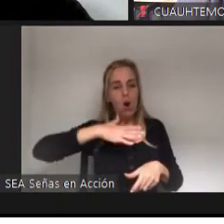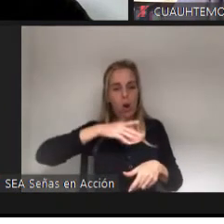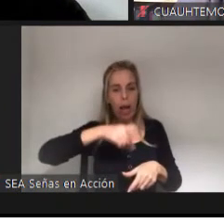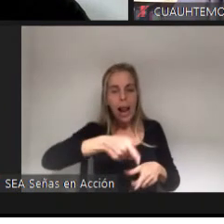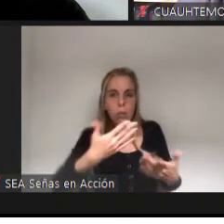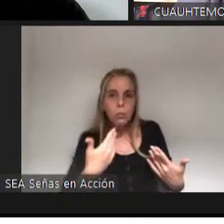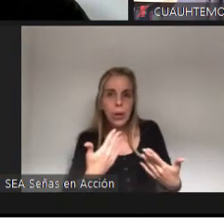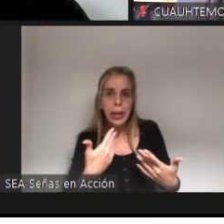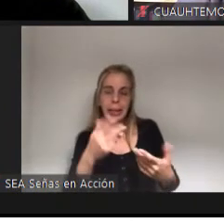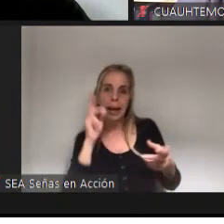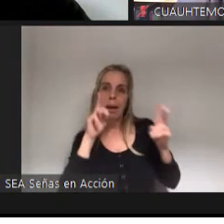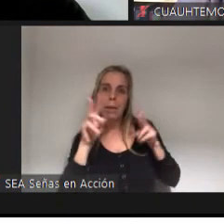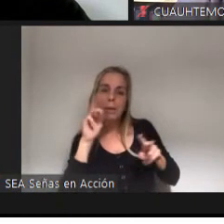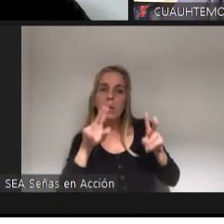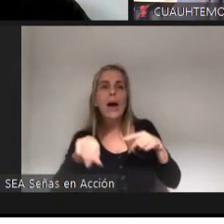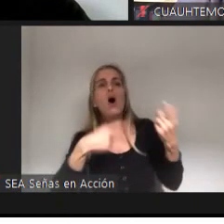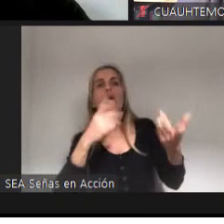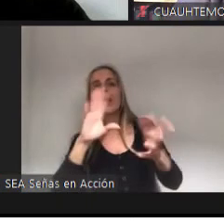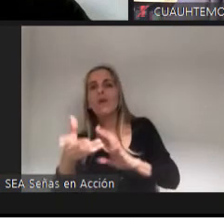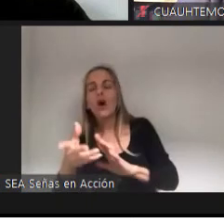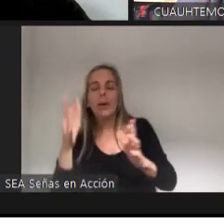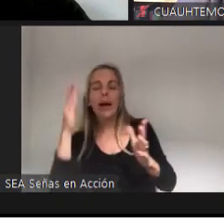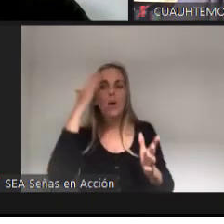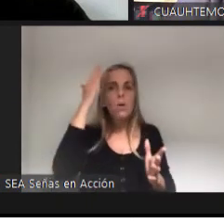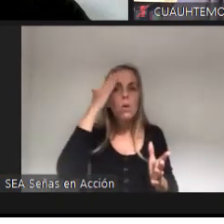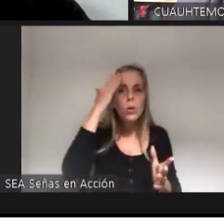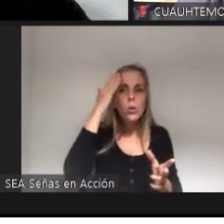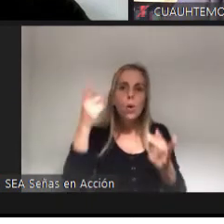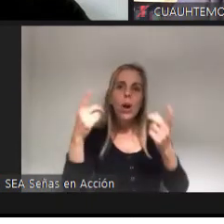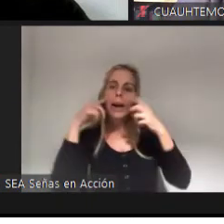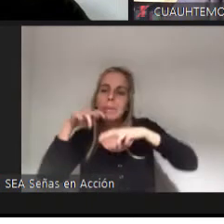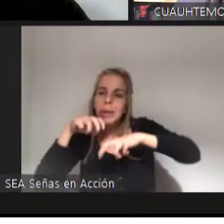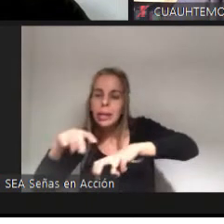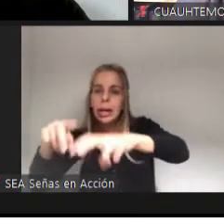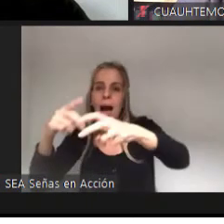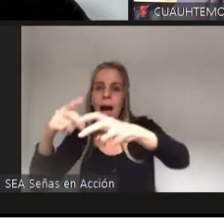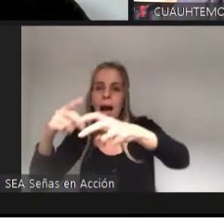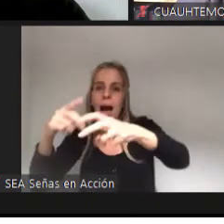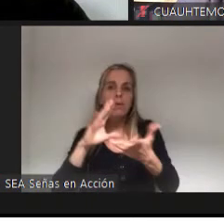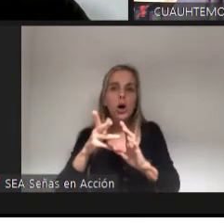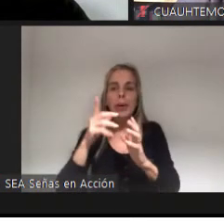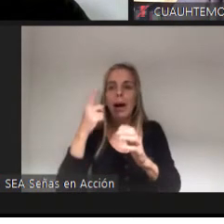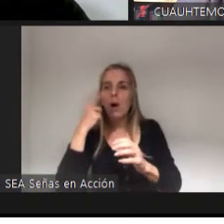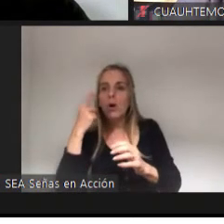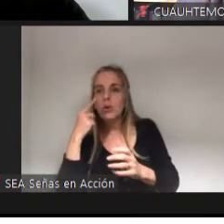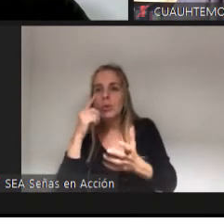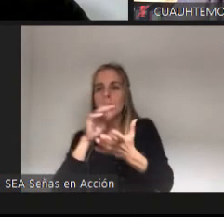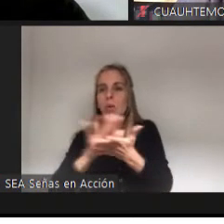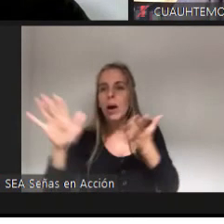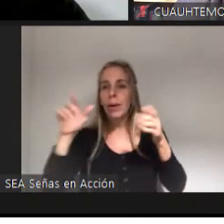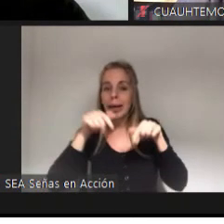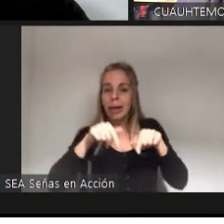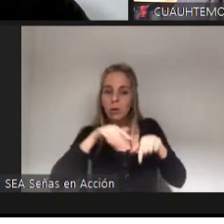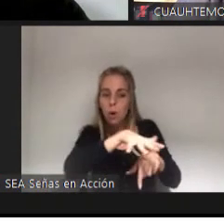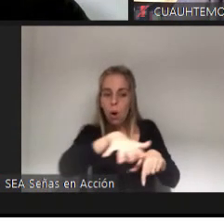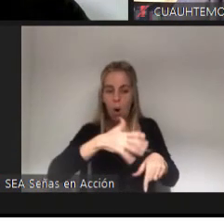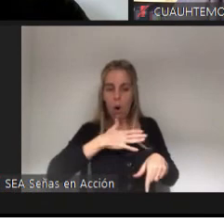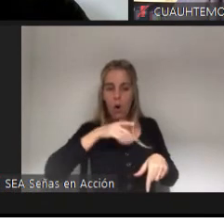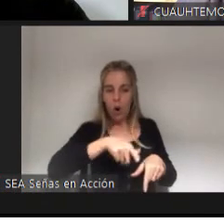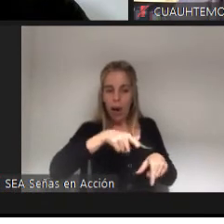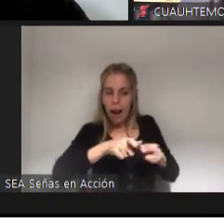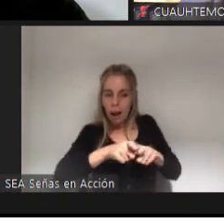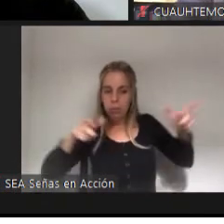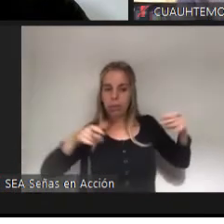of it can also mean exploring other cultural practices or practices of knowledge. And the expansion of